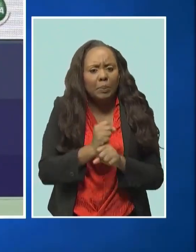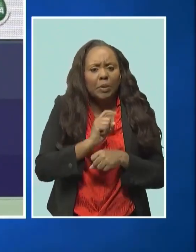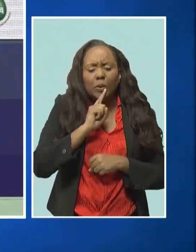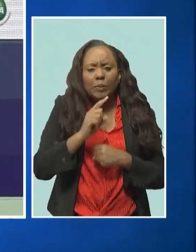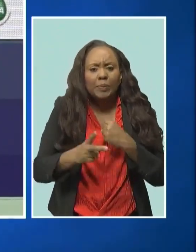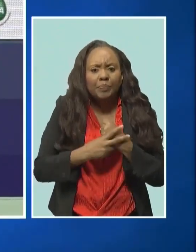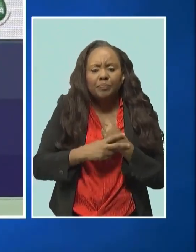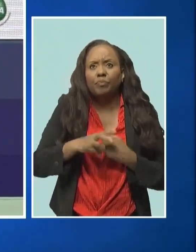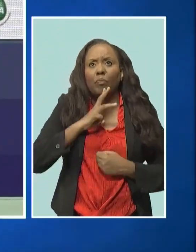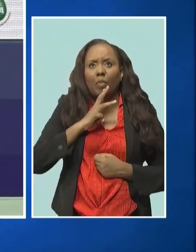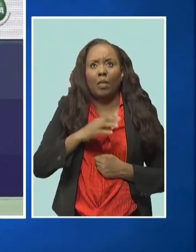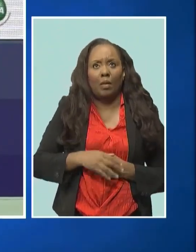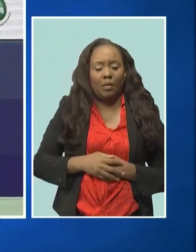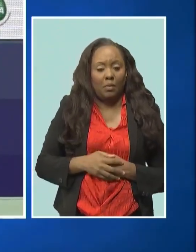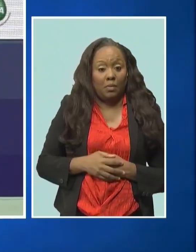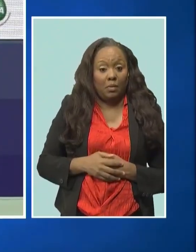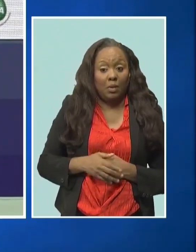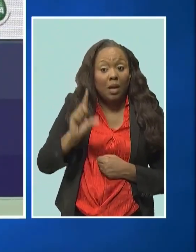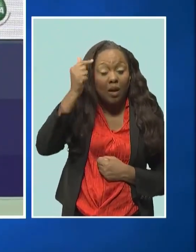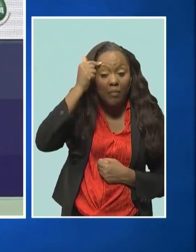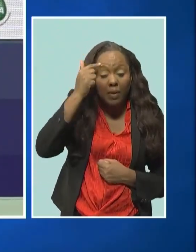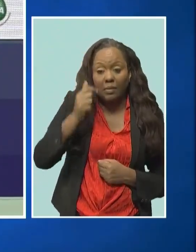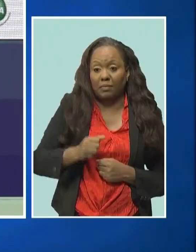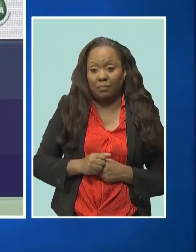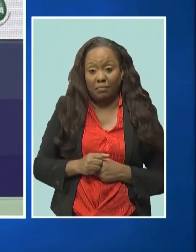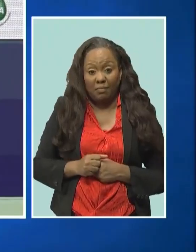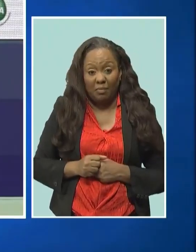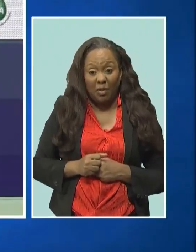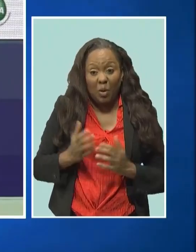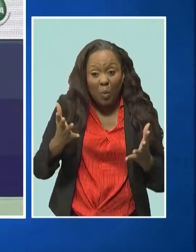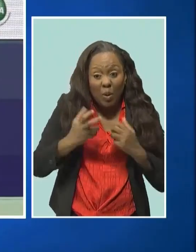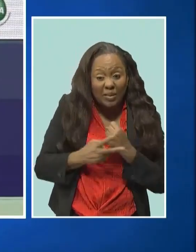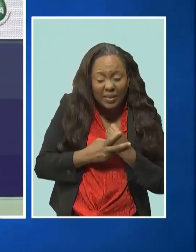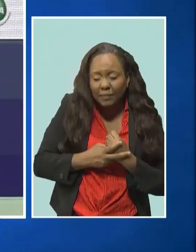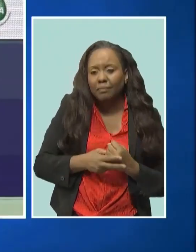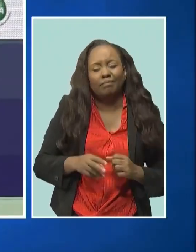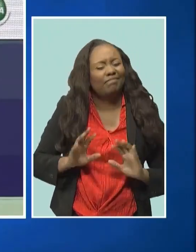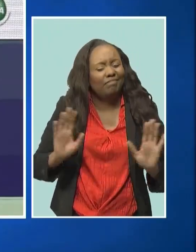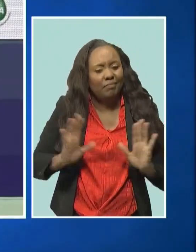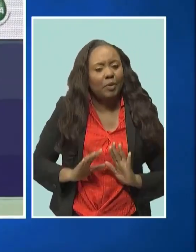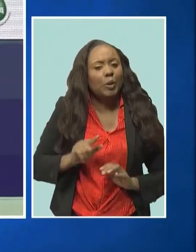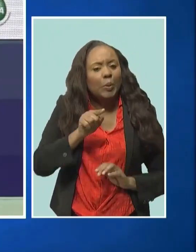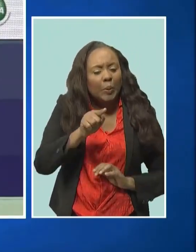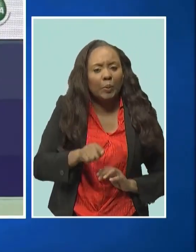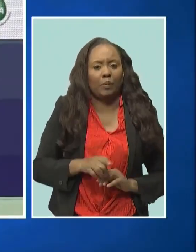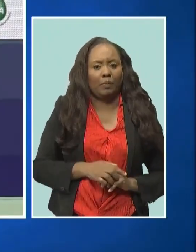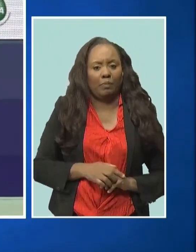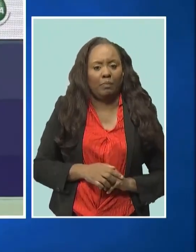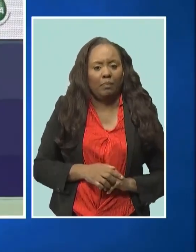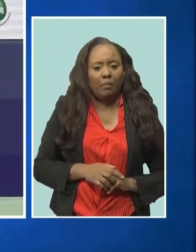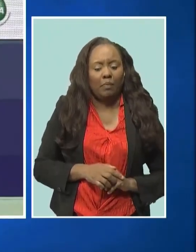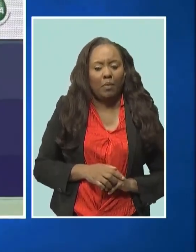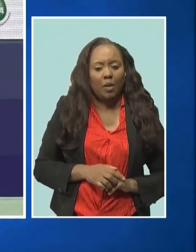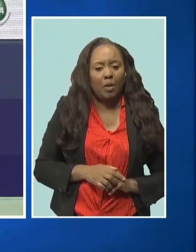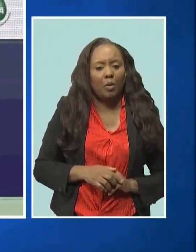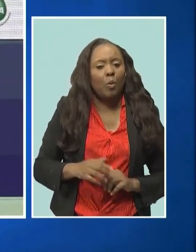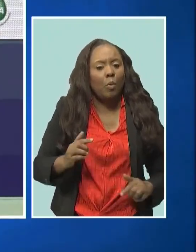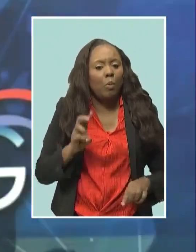want a better bottom line, but because water is life for that household.